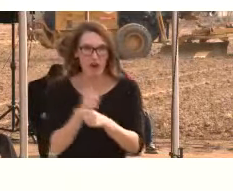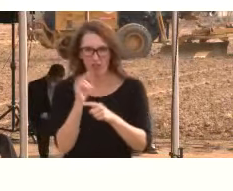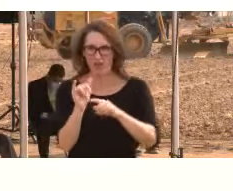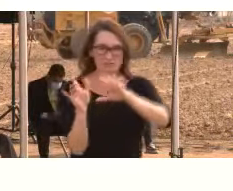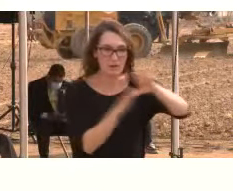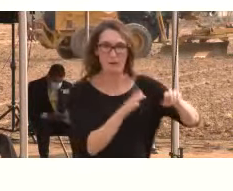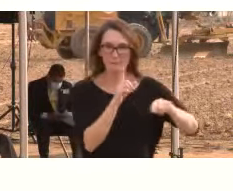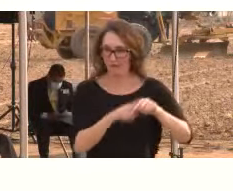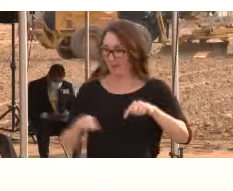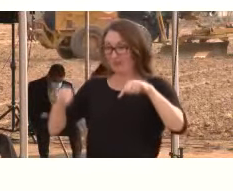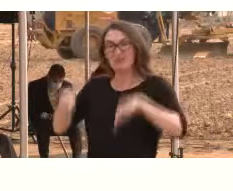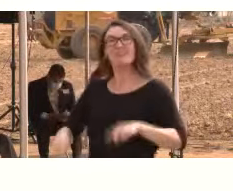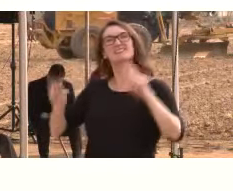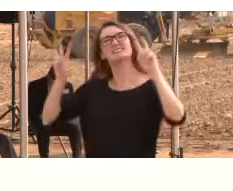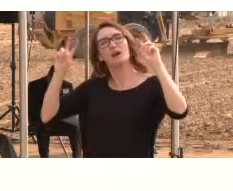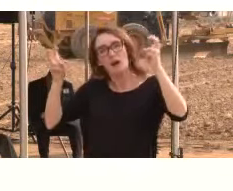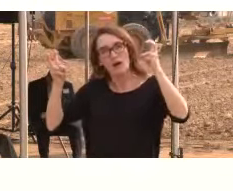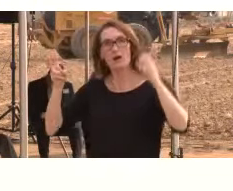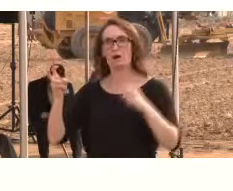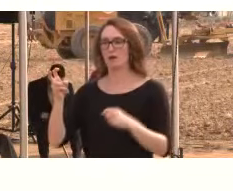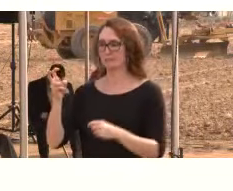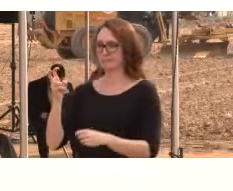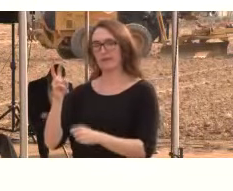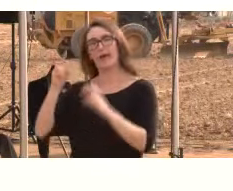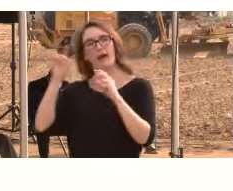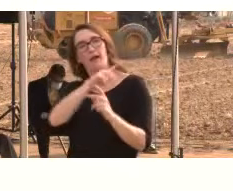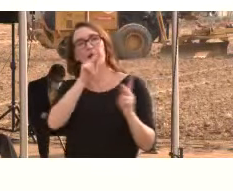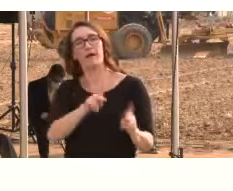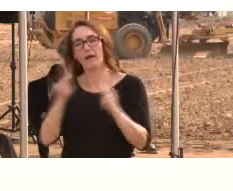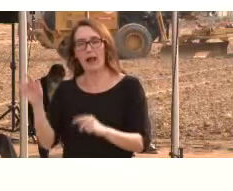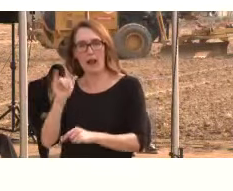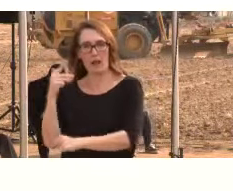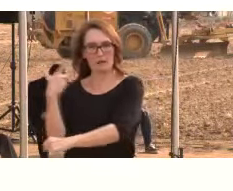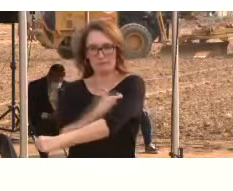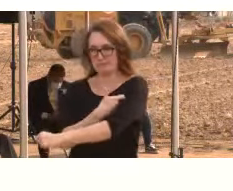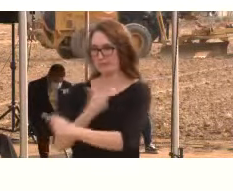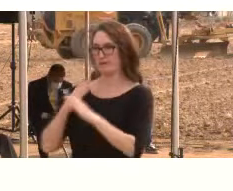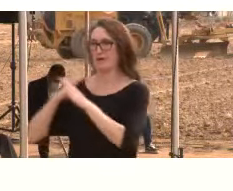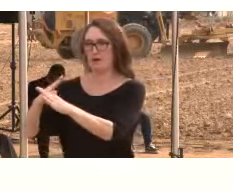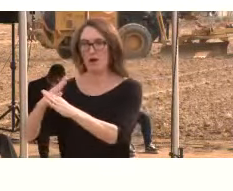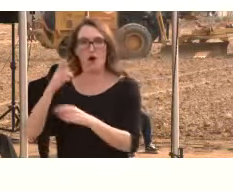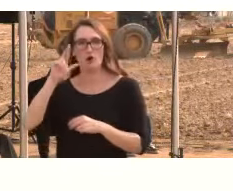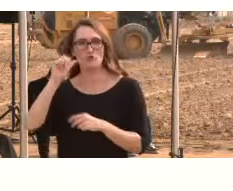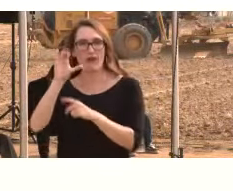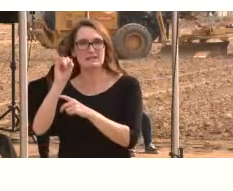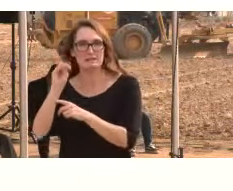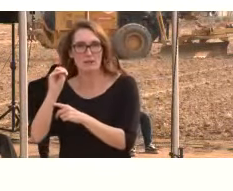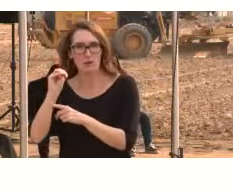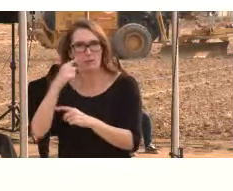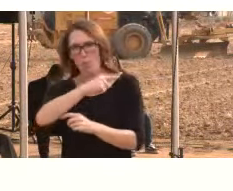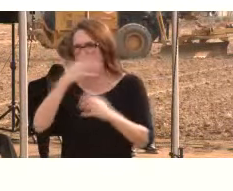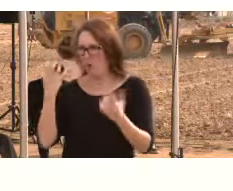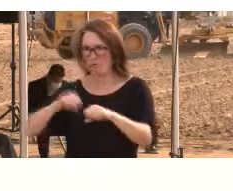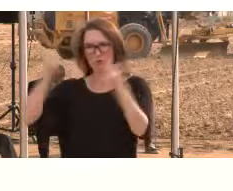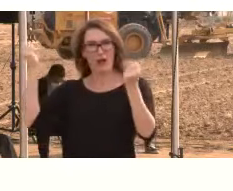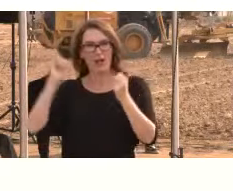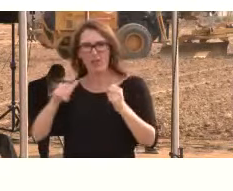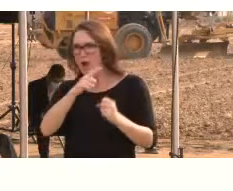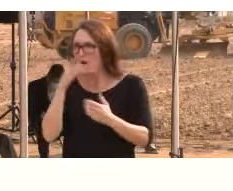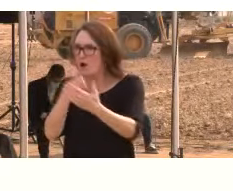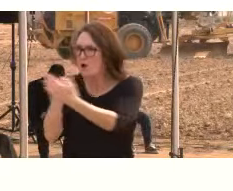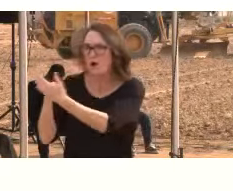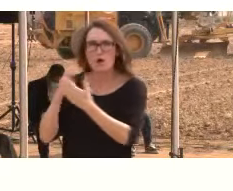this is a vaccine against racism. This is a vaccine against injustice by building this.